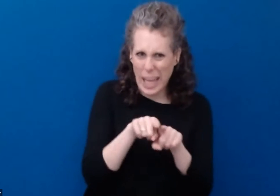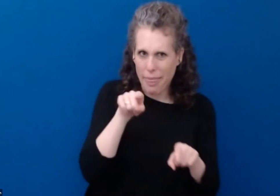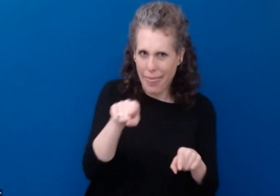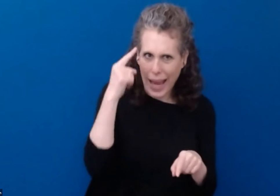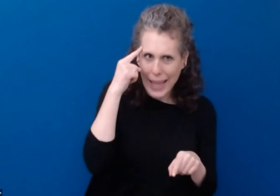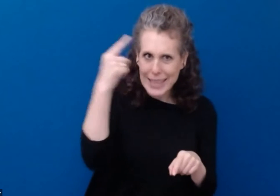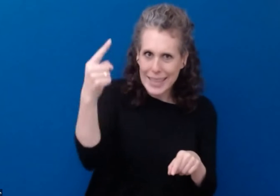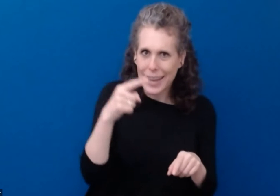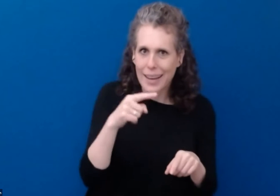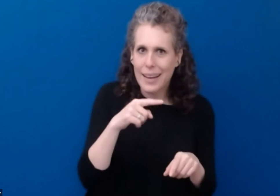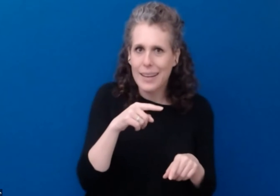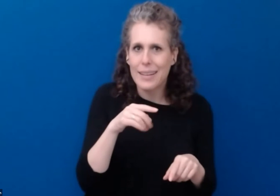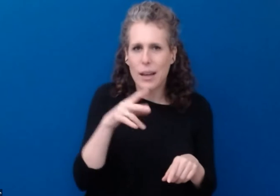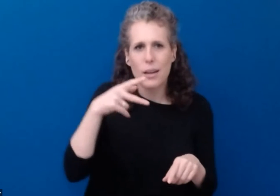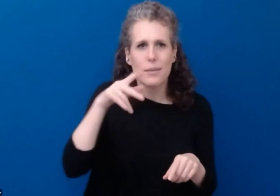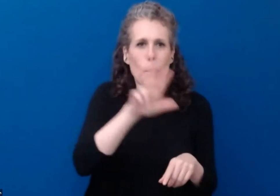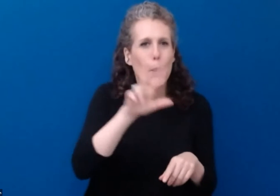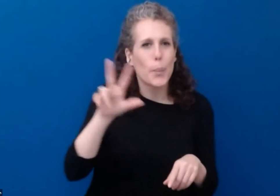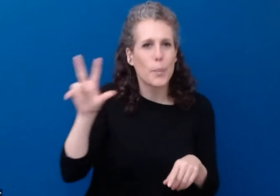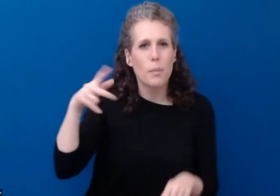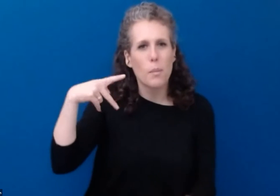from a person who